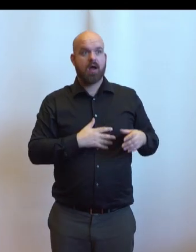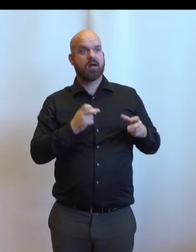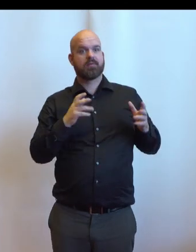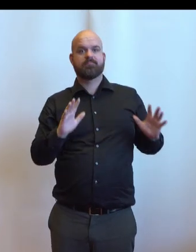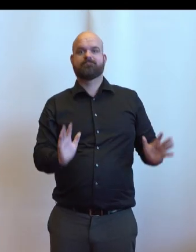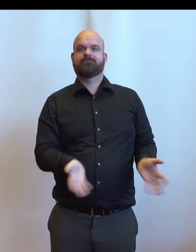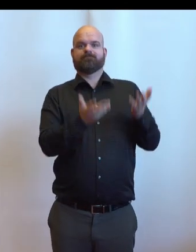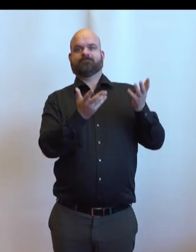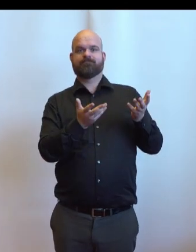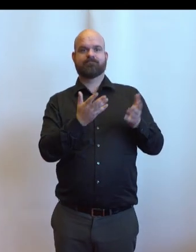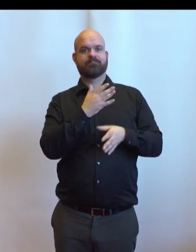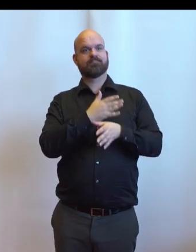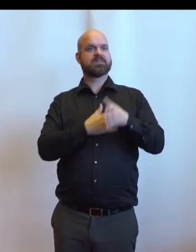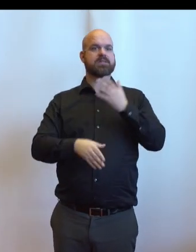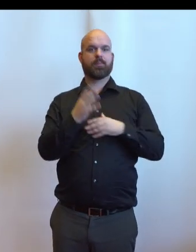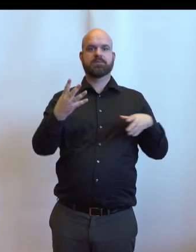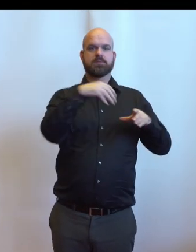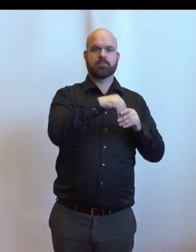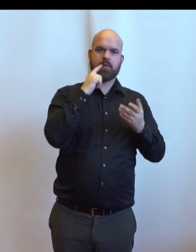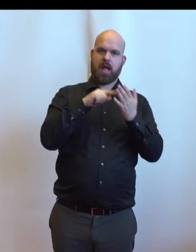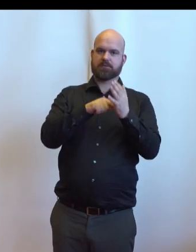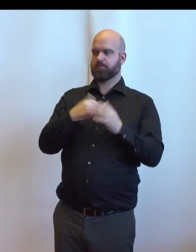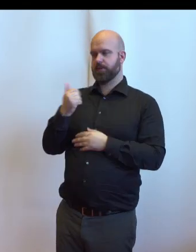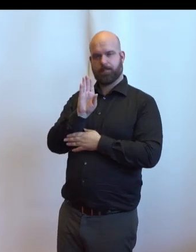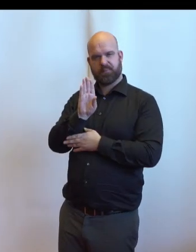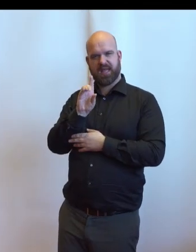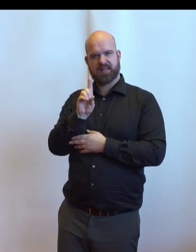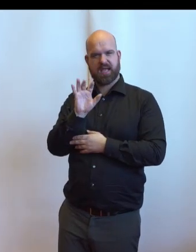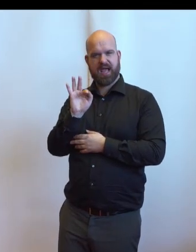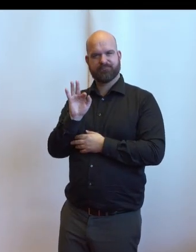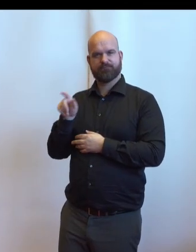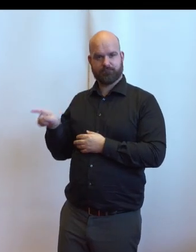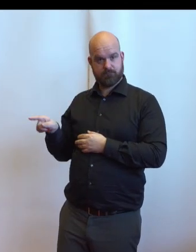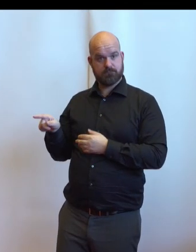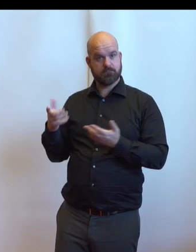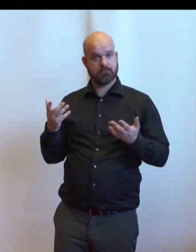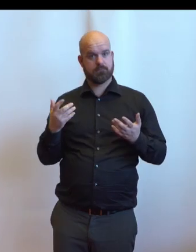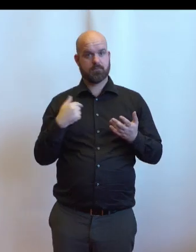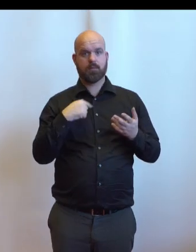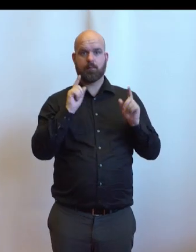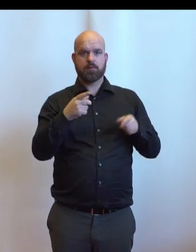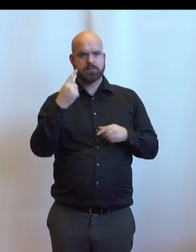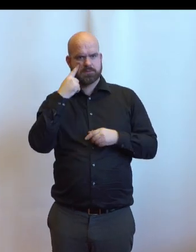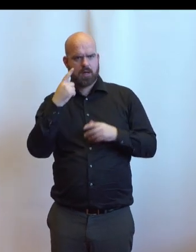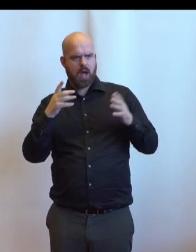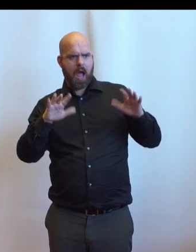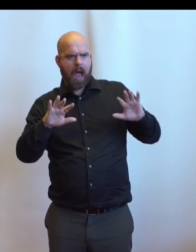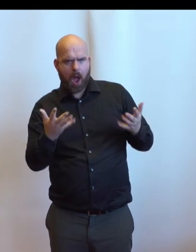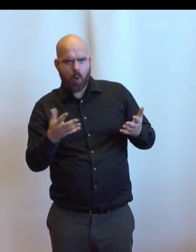we use things like the maturity model to take some of the pain out of that, and of course we provide a